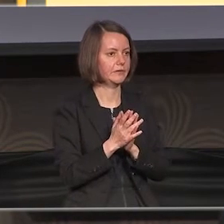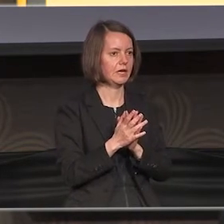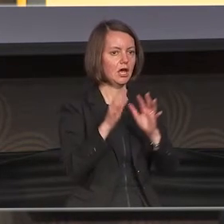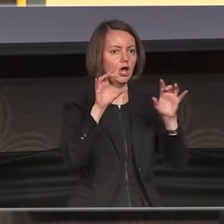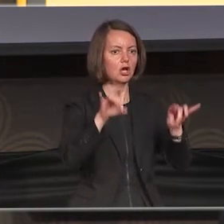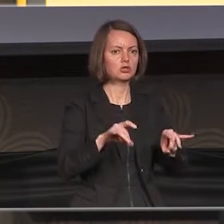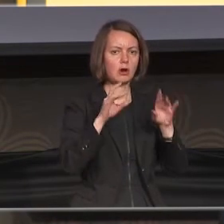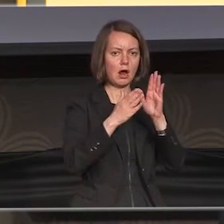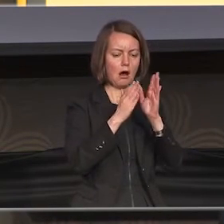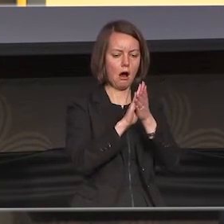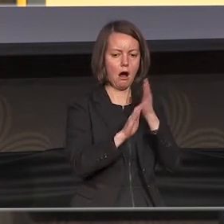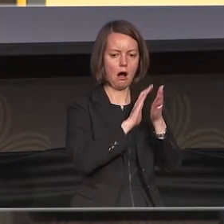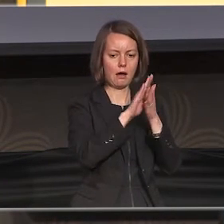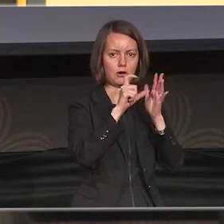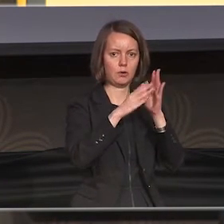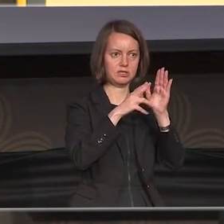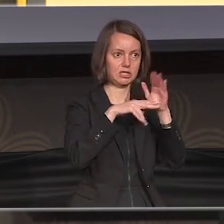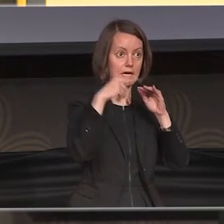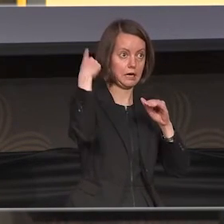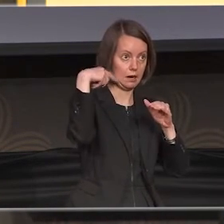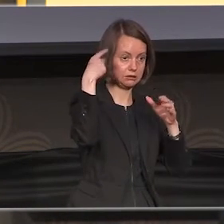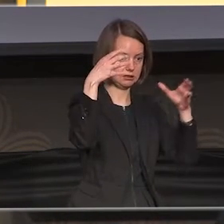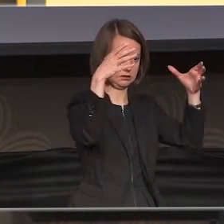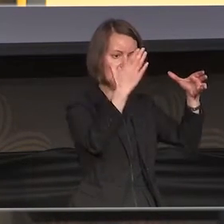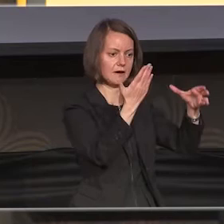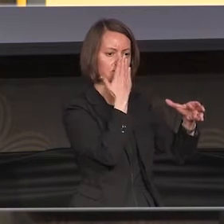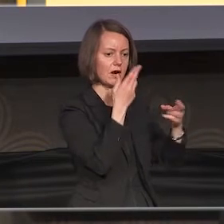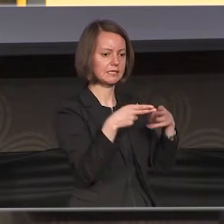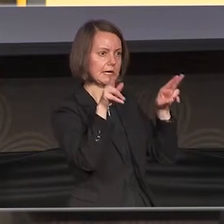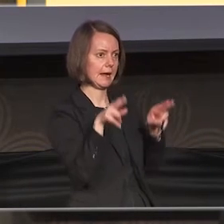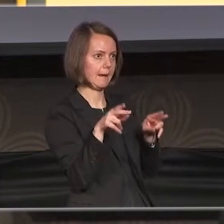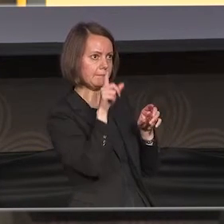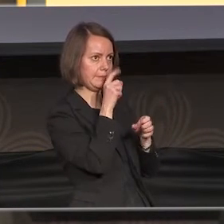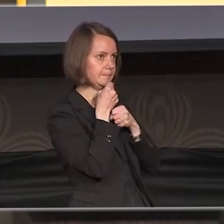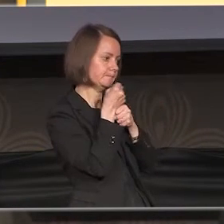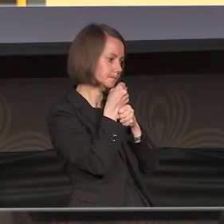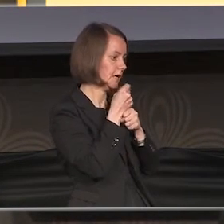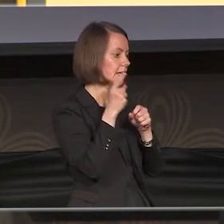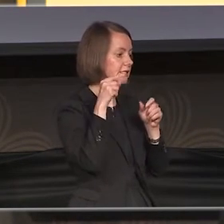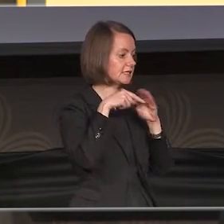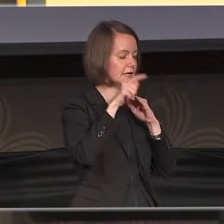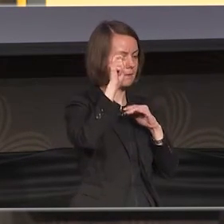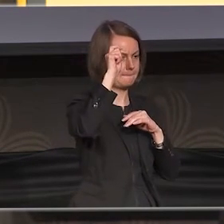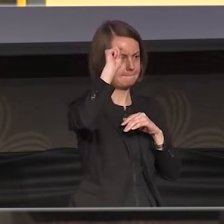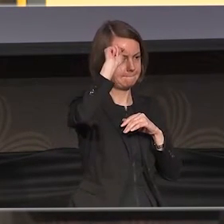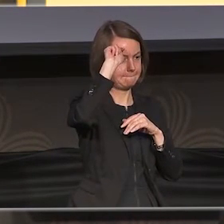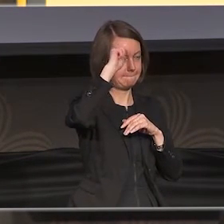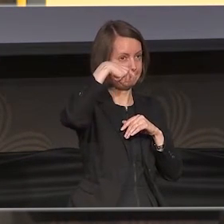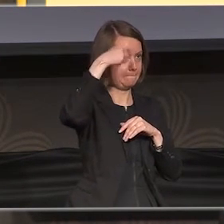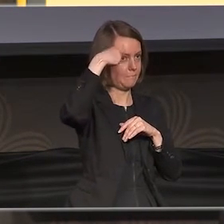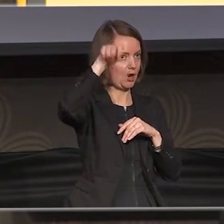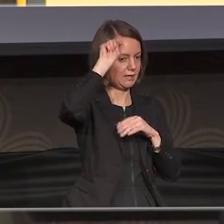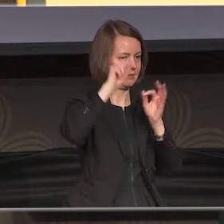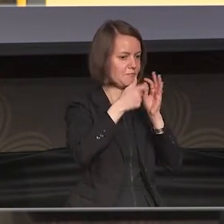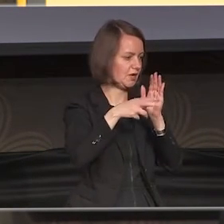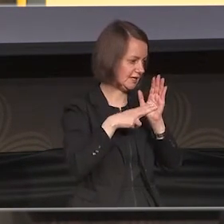Commission in London after their action. This is Berlin. The Berlin action held a petition signing, and